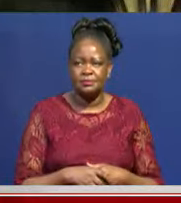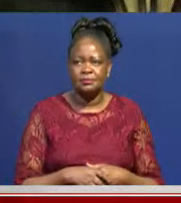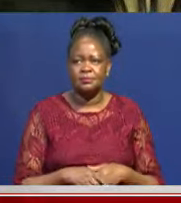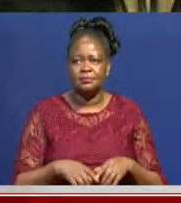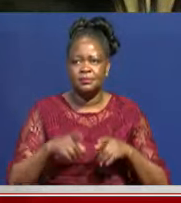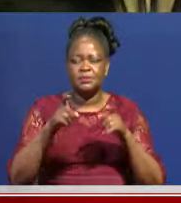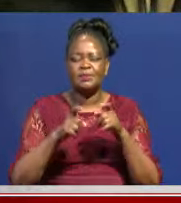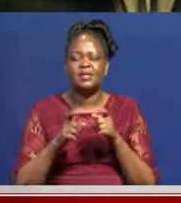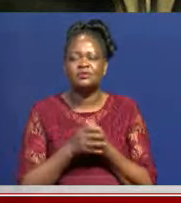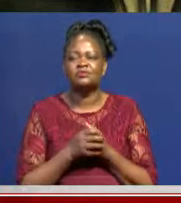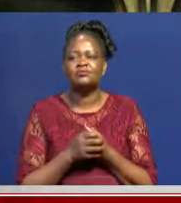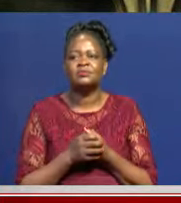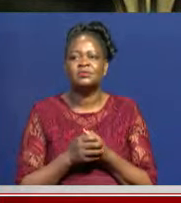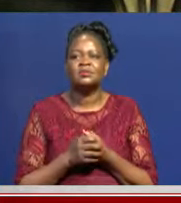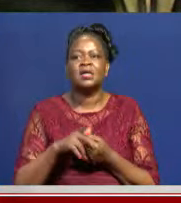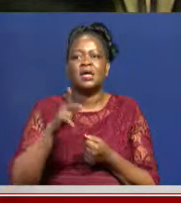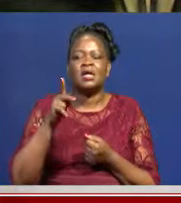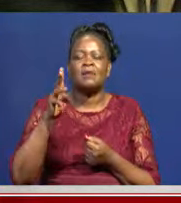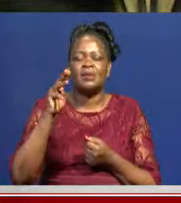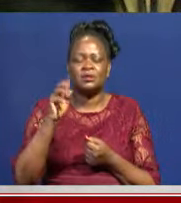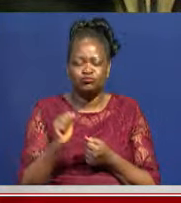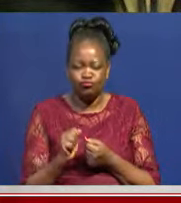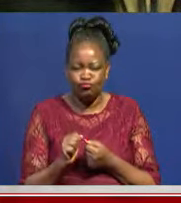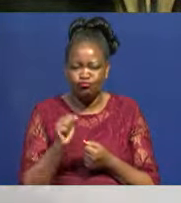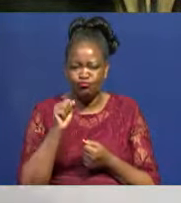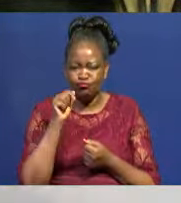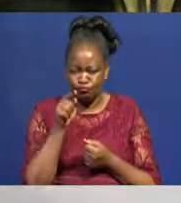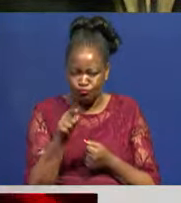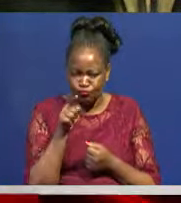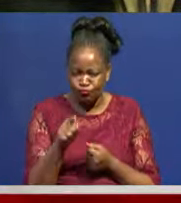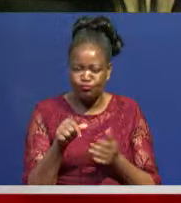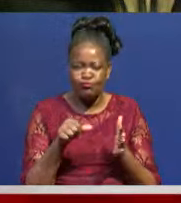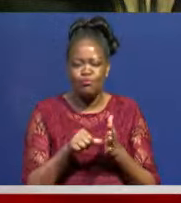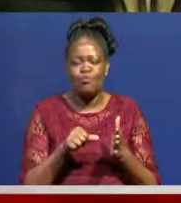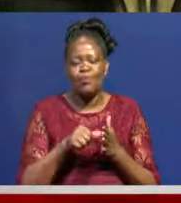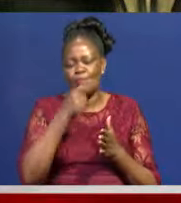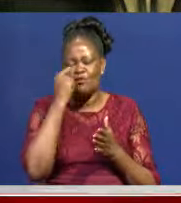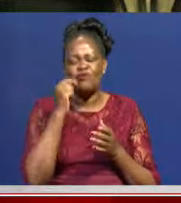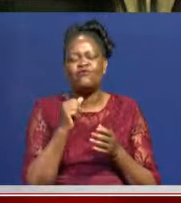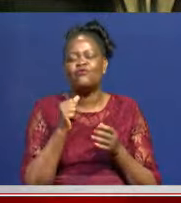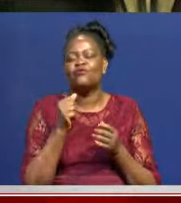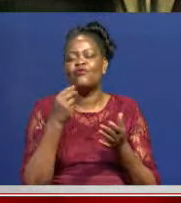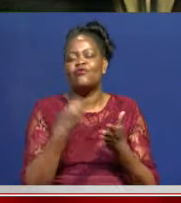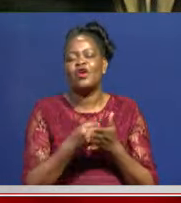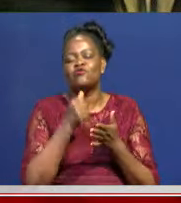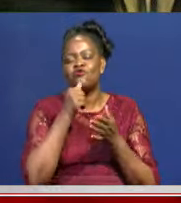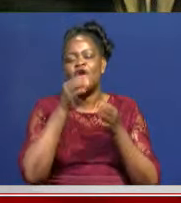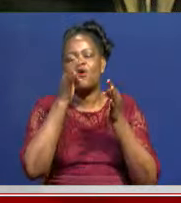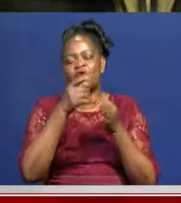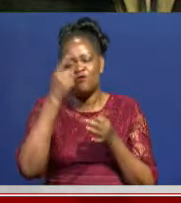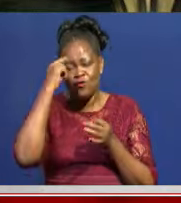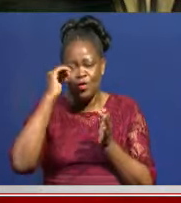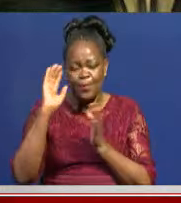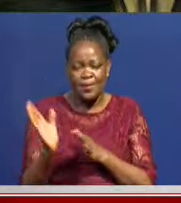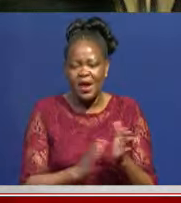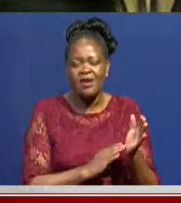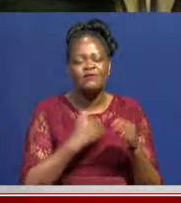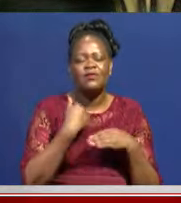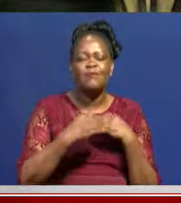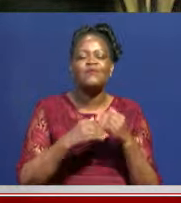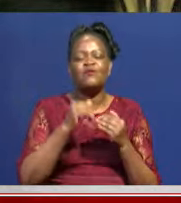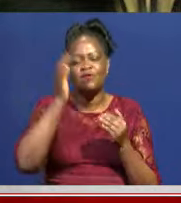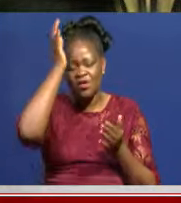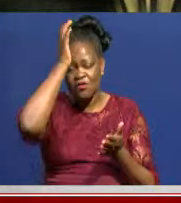The management of the Kenya Maritime Authority has been put on the spot over unaccounted funds earmarked for the construction of its headquarters in